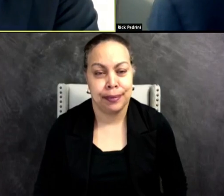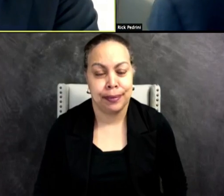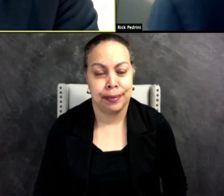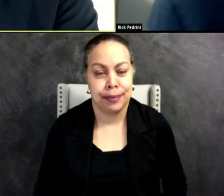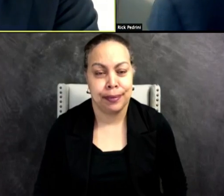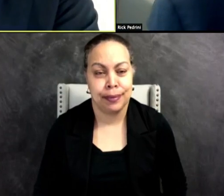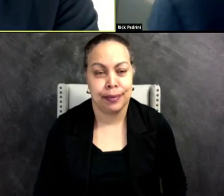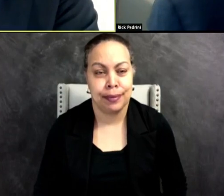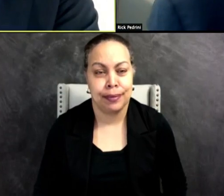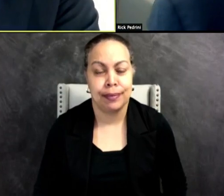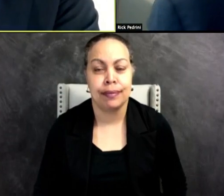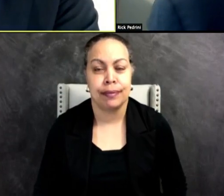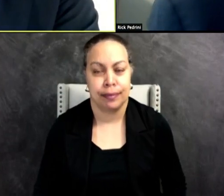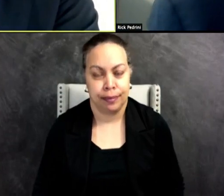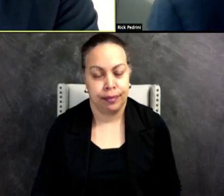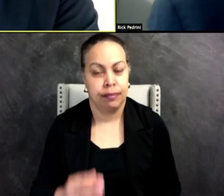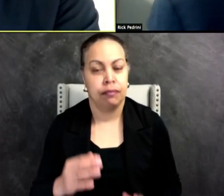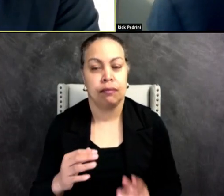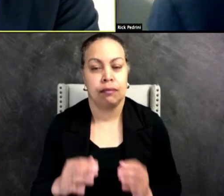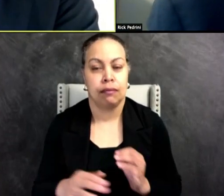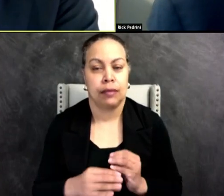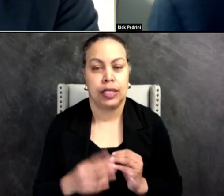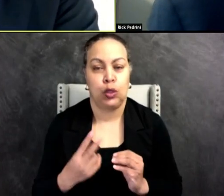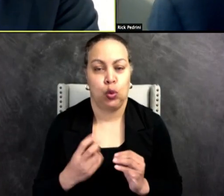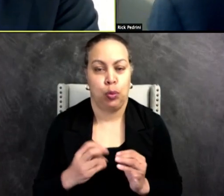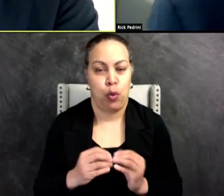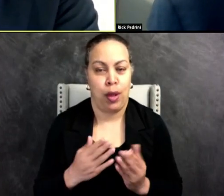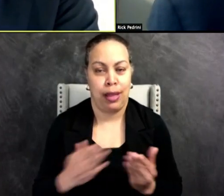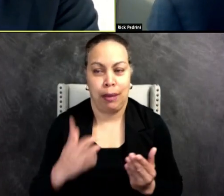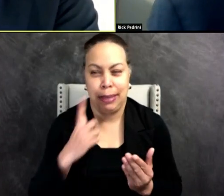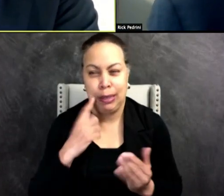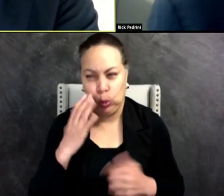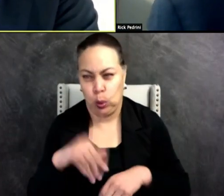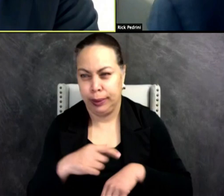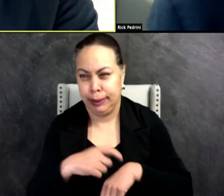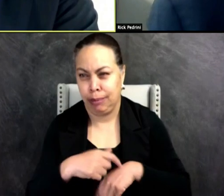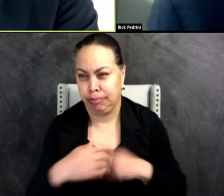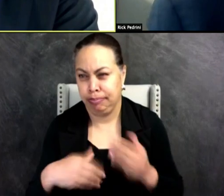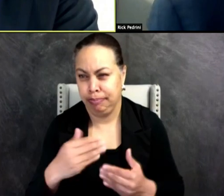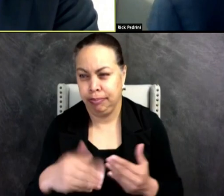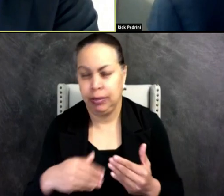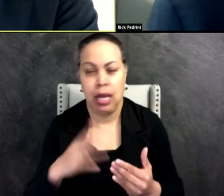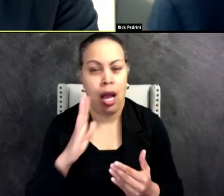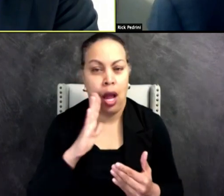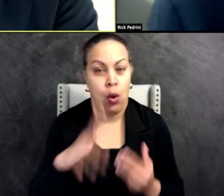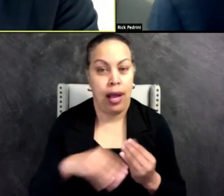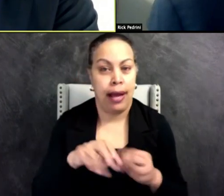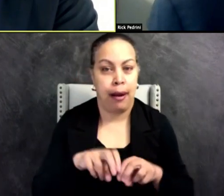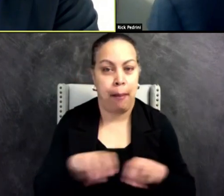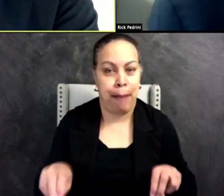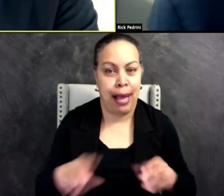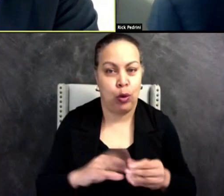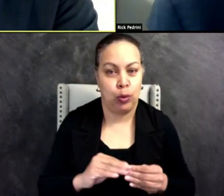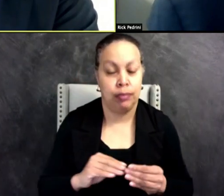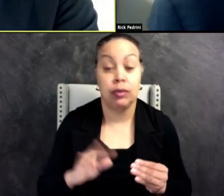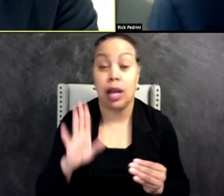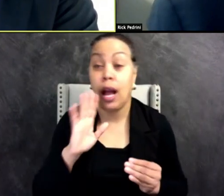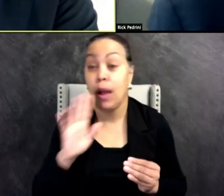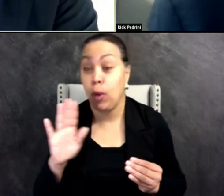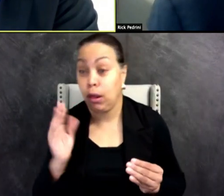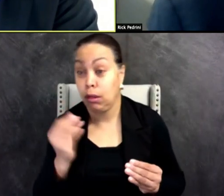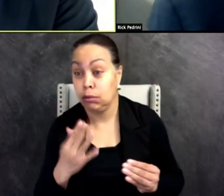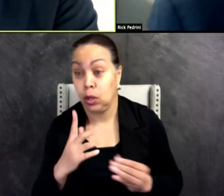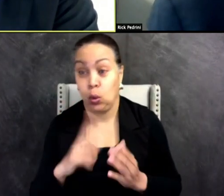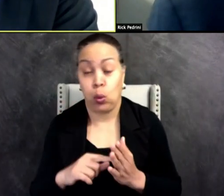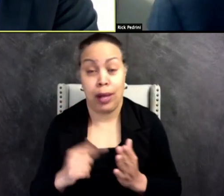I want to touch on two quick things because I know we're moving on in time and we want to go to the, to the panel as well. So I want to capture Greg's comment and then I want to get